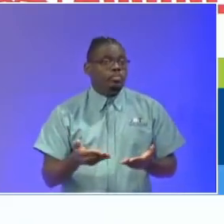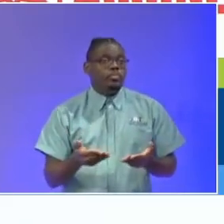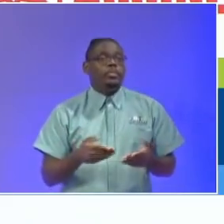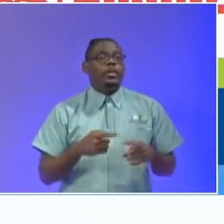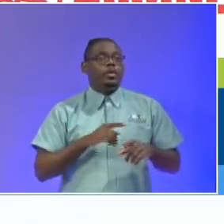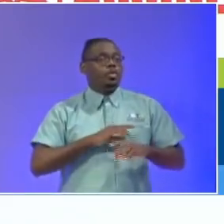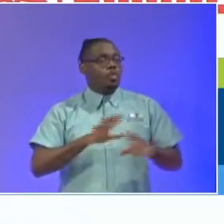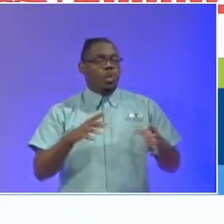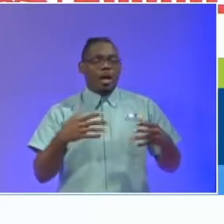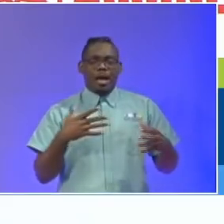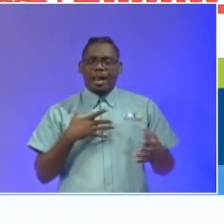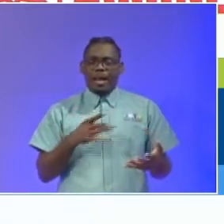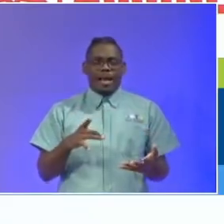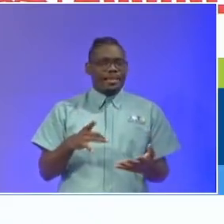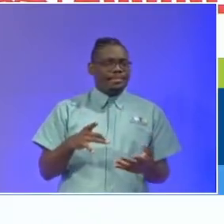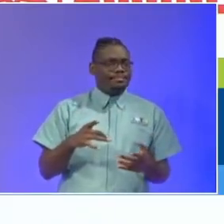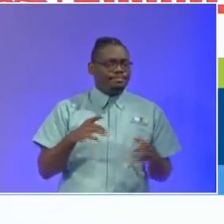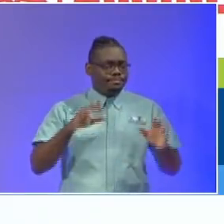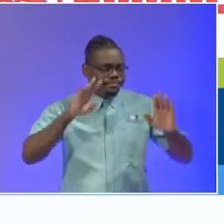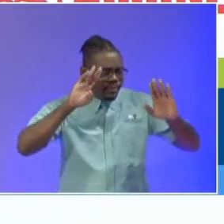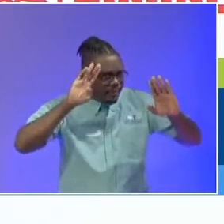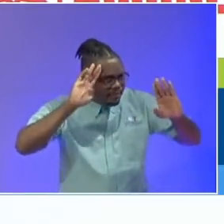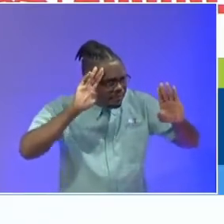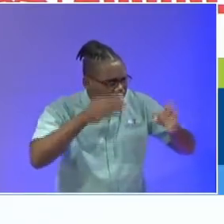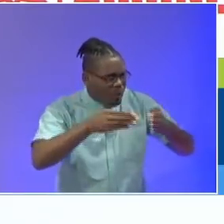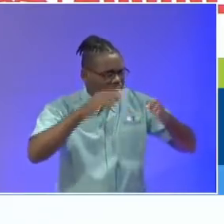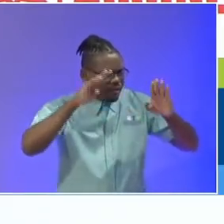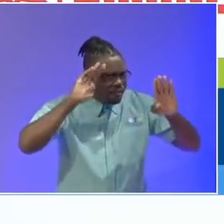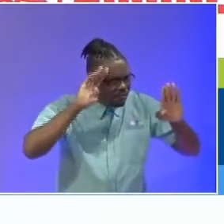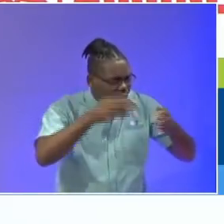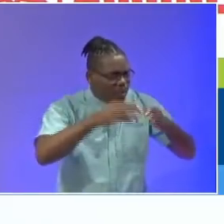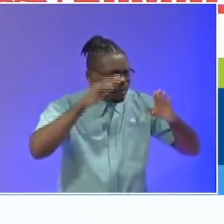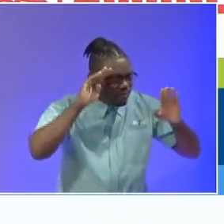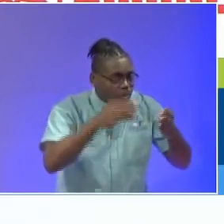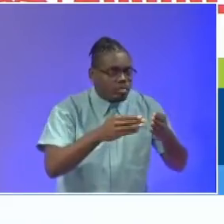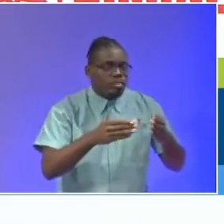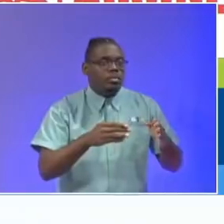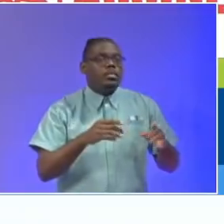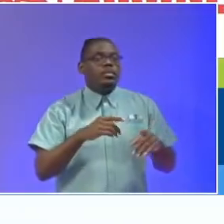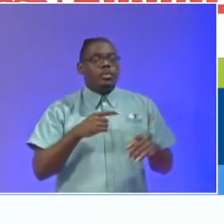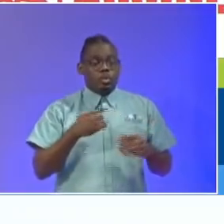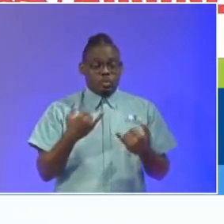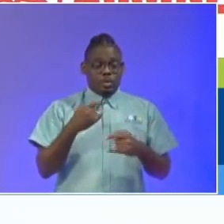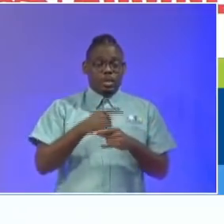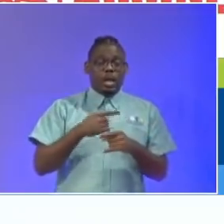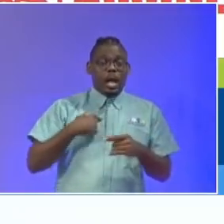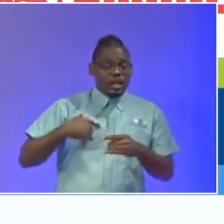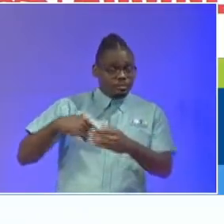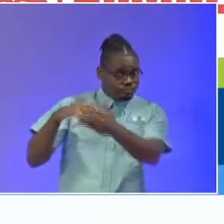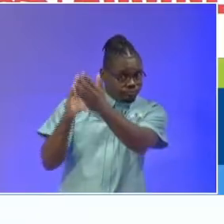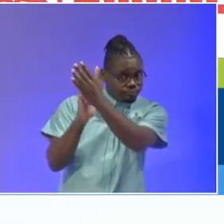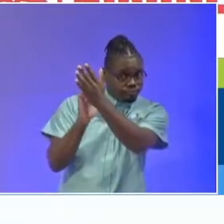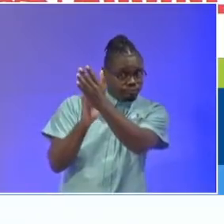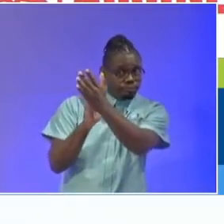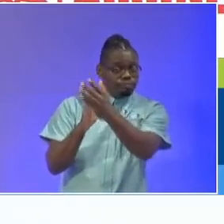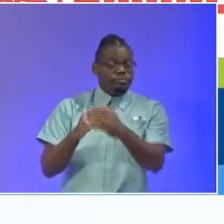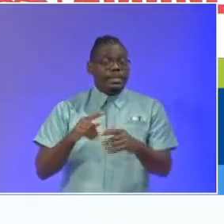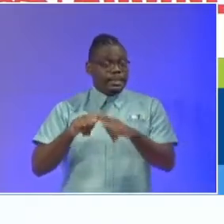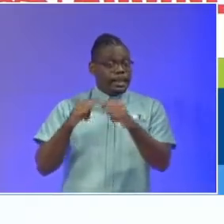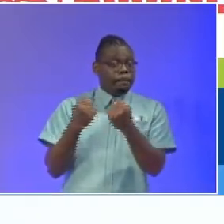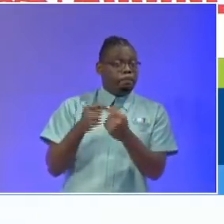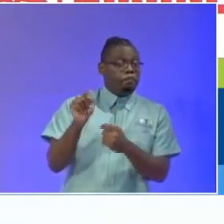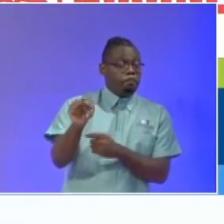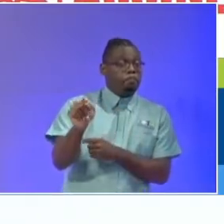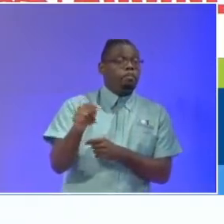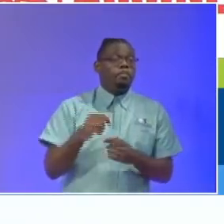vaccines, syringes, swabs, and pharmaceuticals. Even taking into consideration